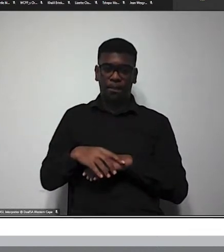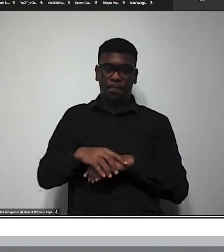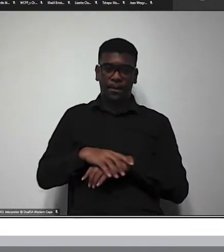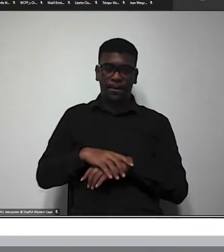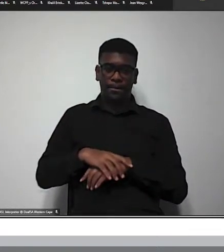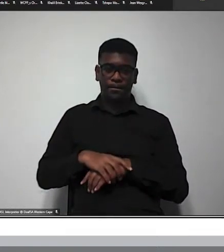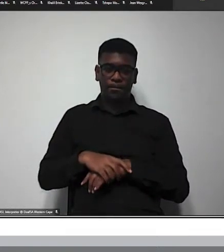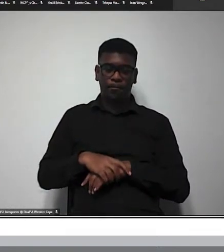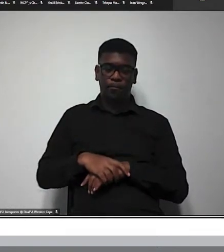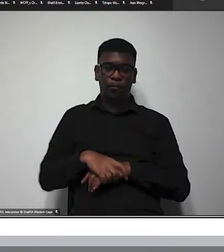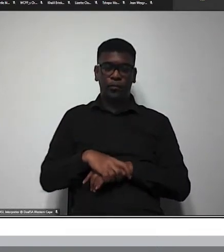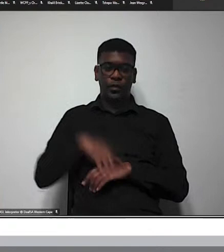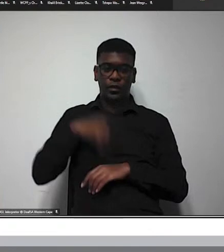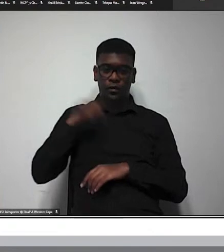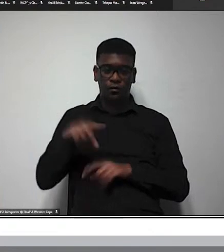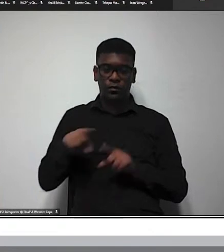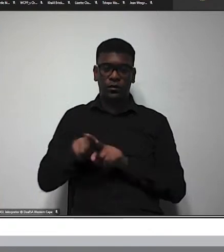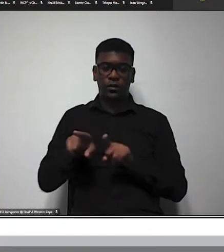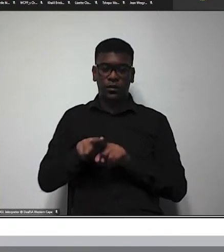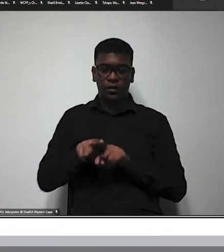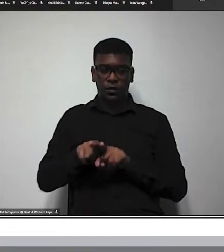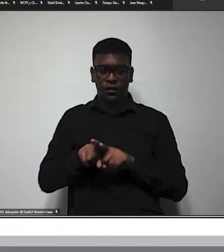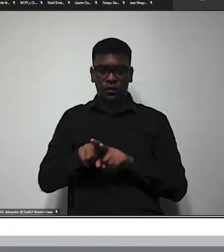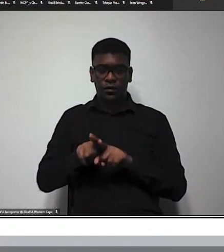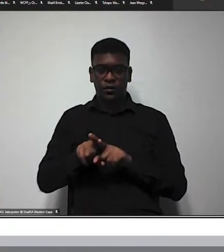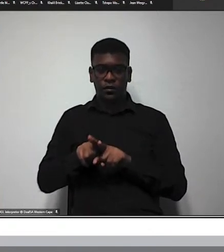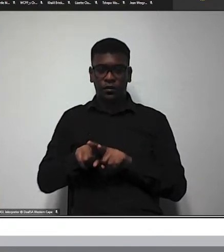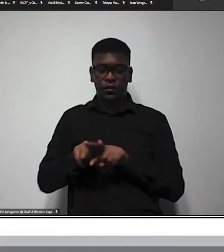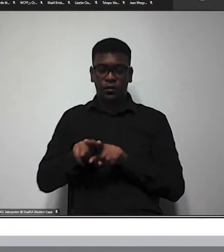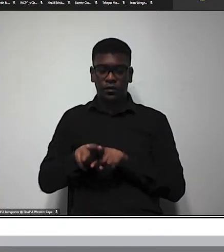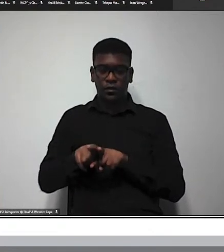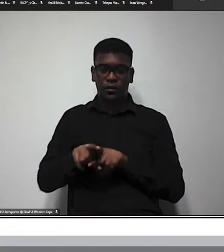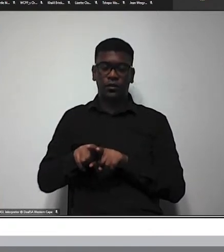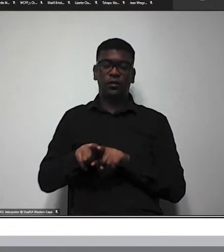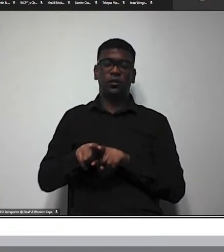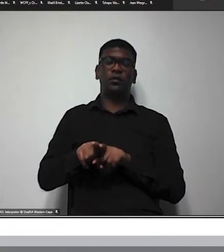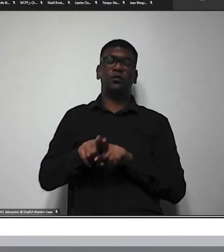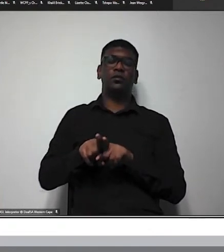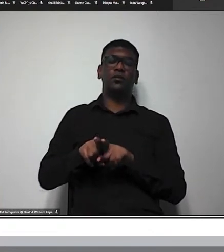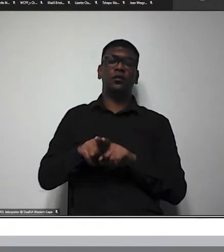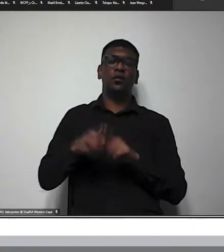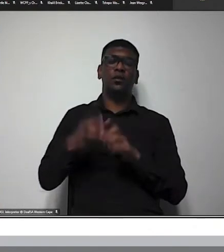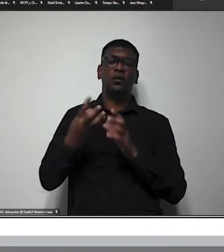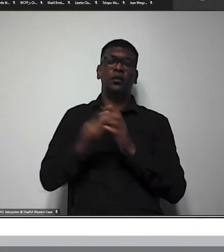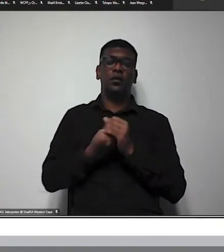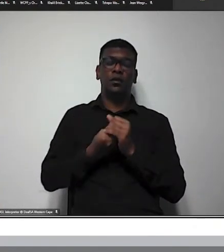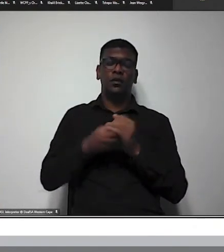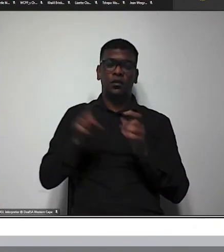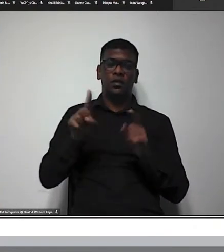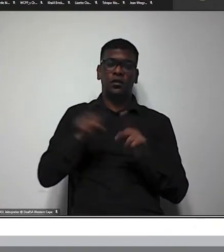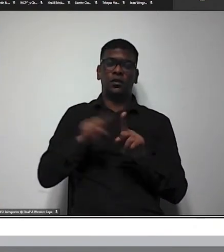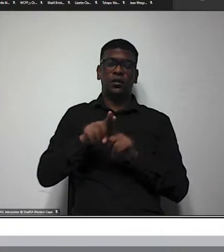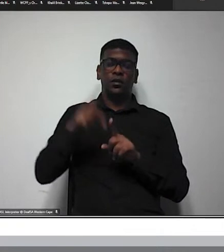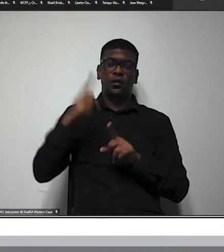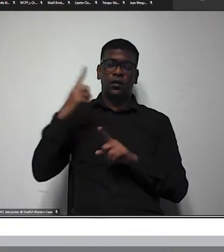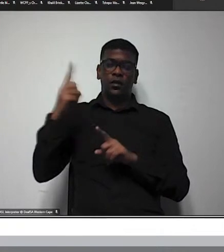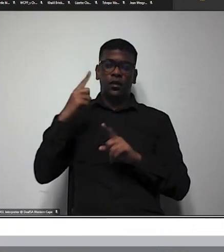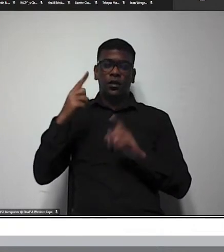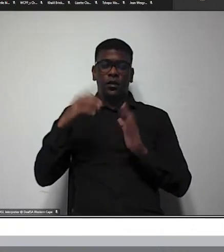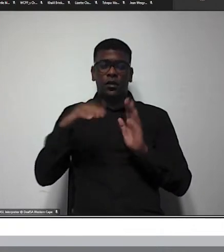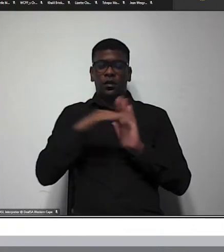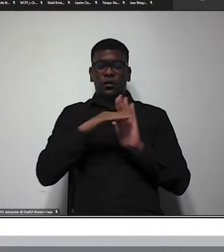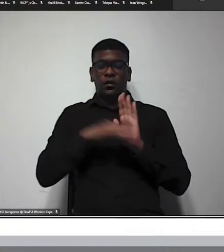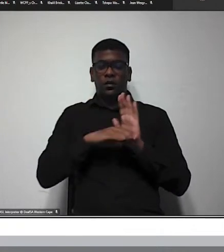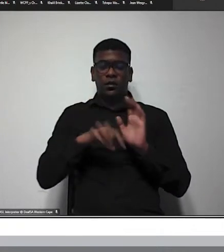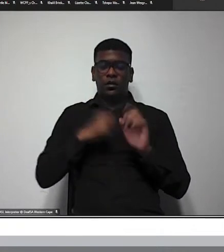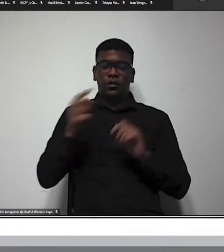in that regard. And that talks to, you know, to affordability, which actually is one category or one part of our food